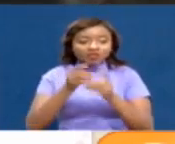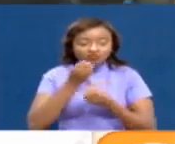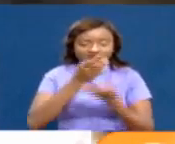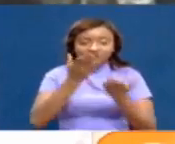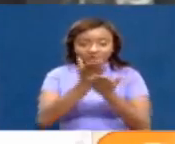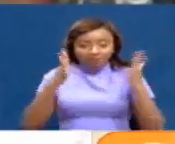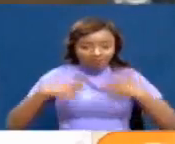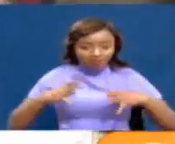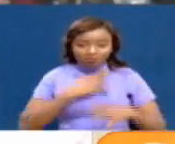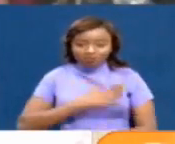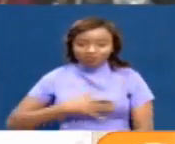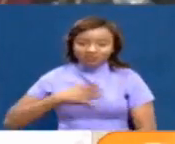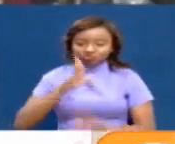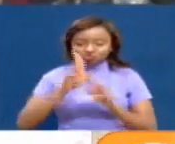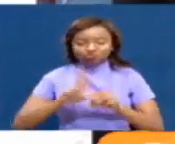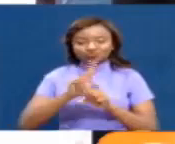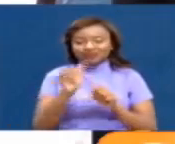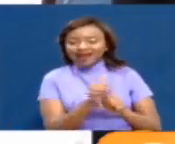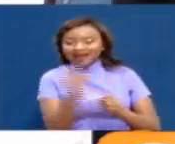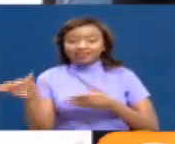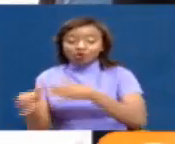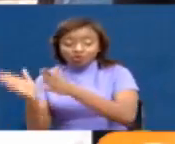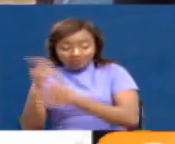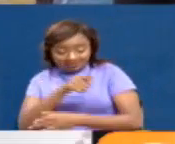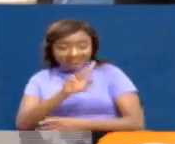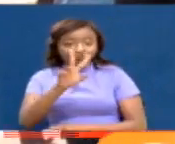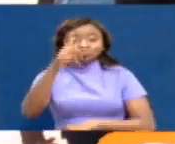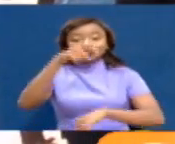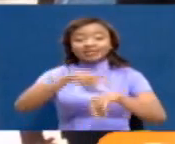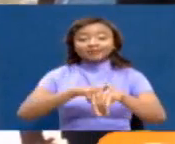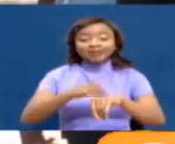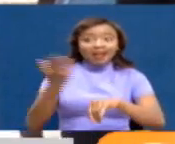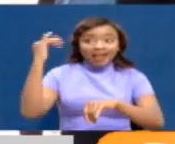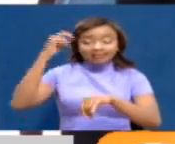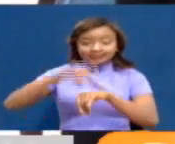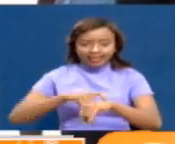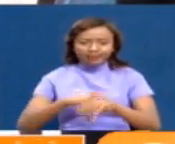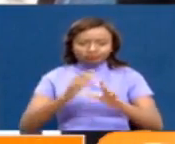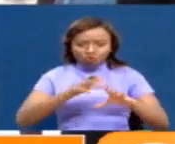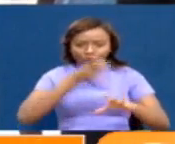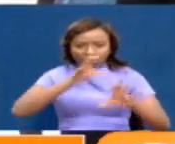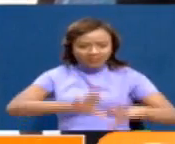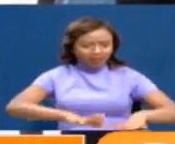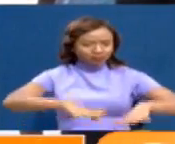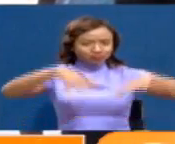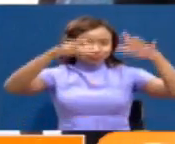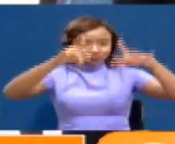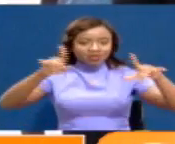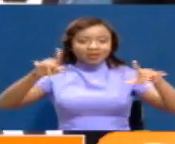the Sotik-Roret Road. Imefurika mara mbili. Last time ilifurika.